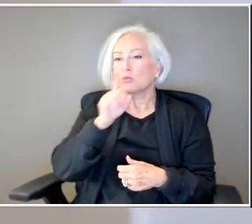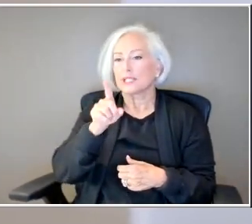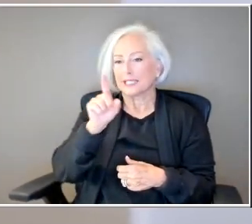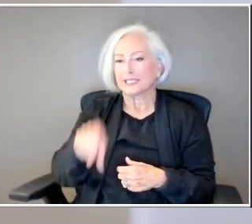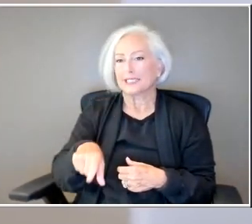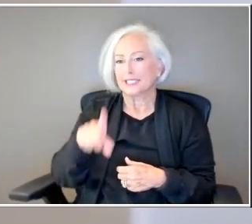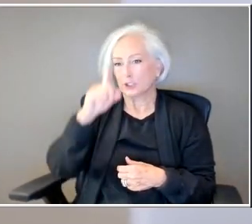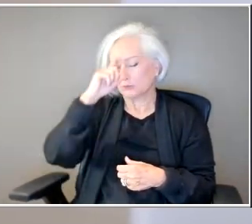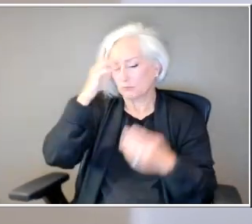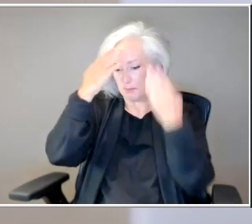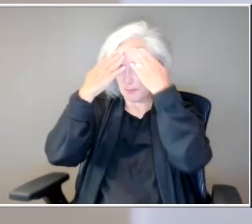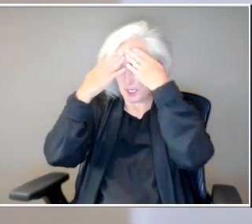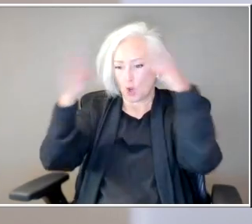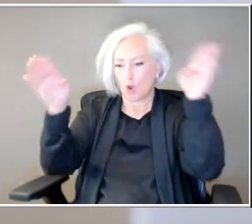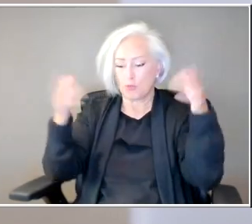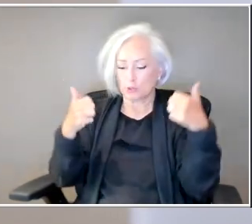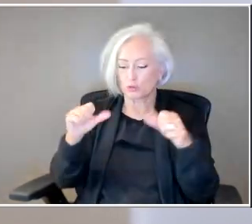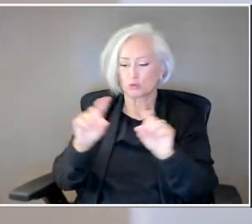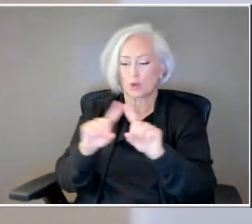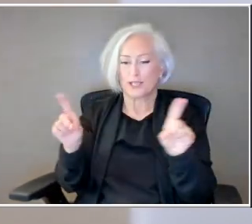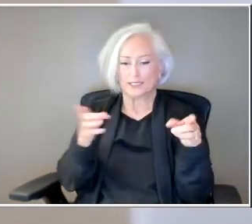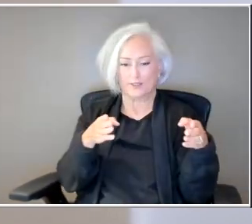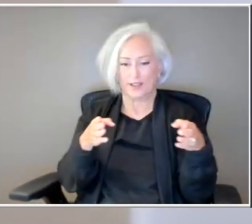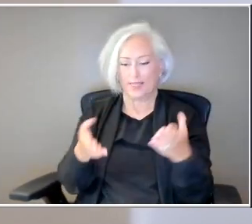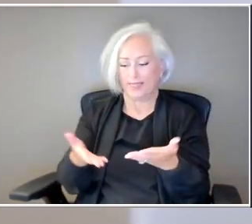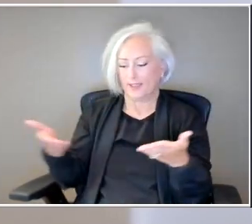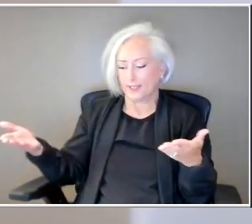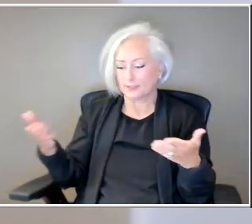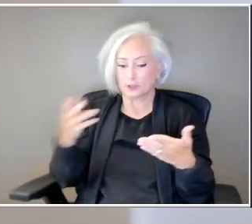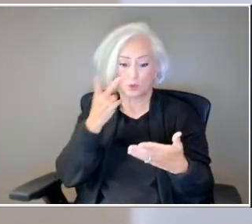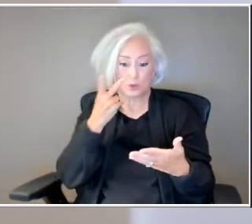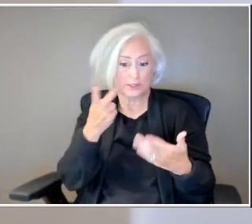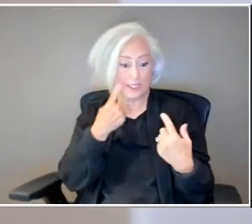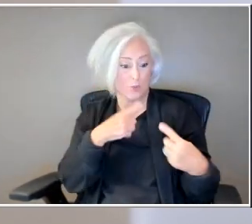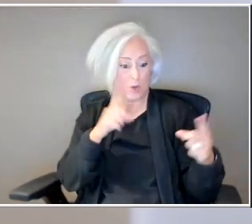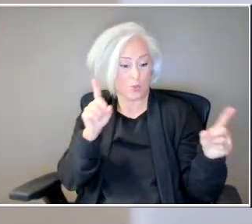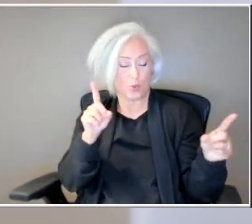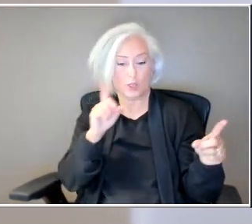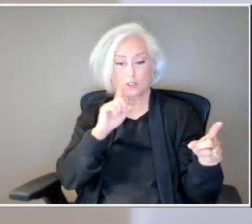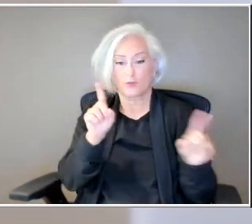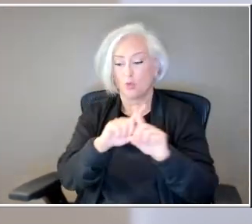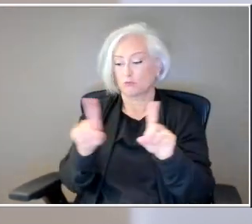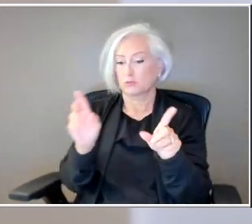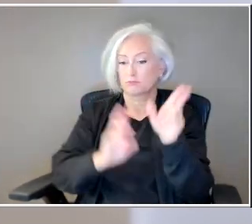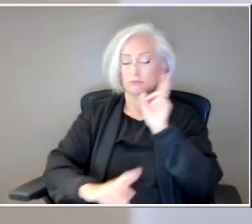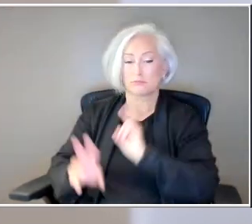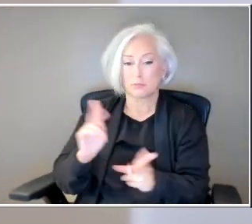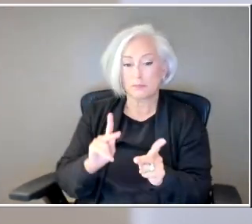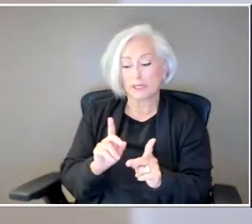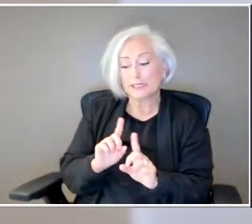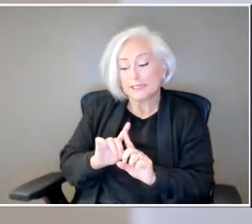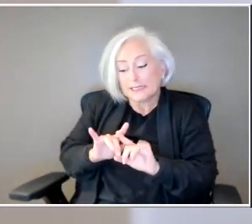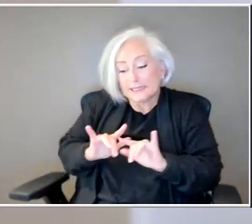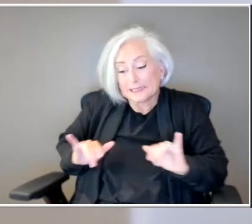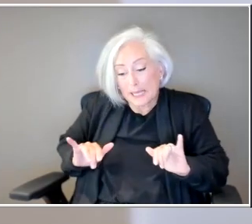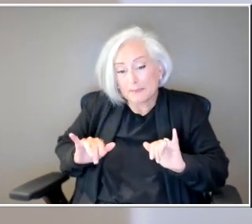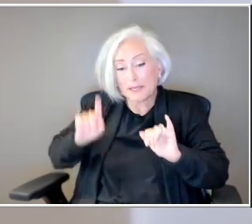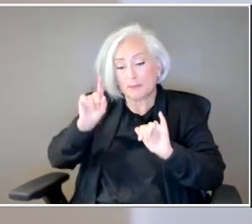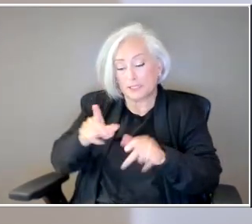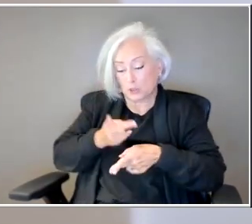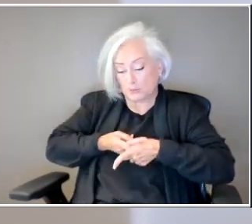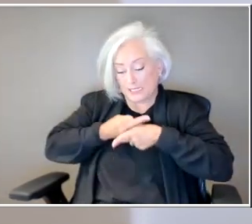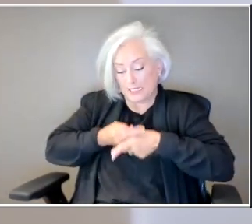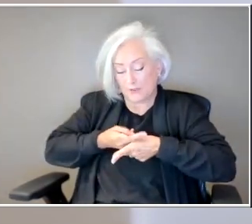trying different things and seeing what works for different people. But we also do have to be, careful and making sure that these are being